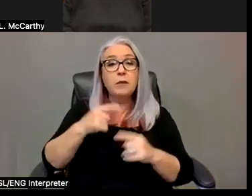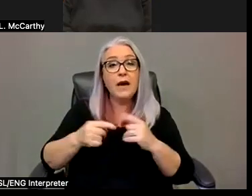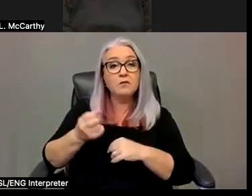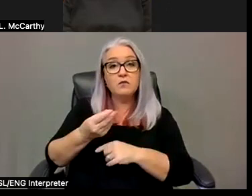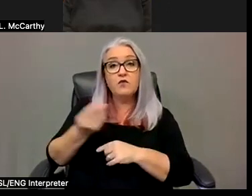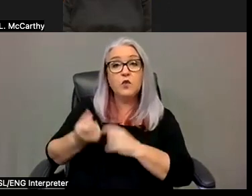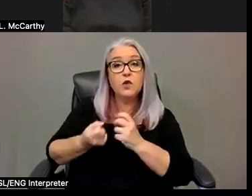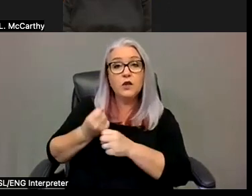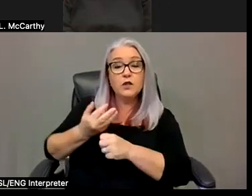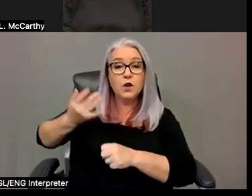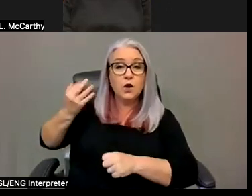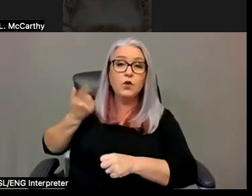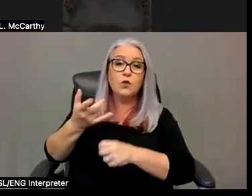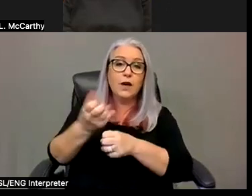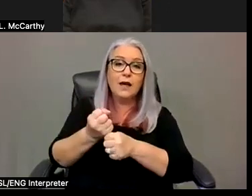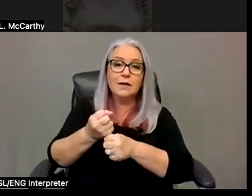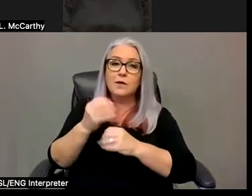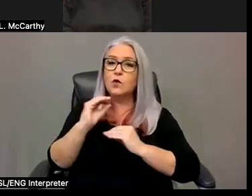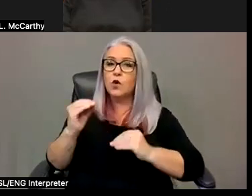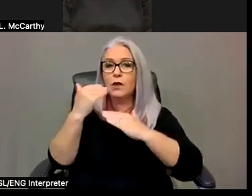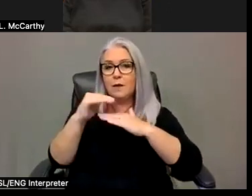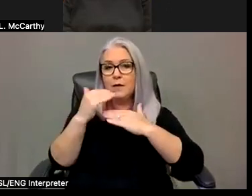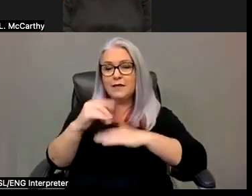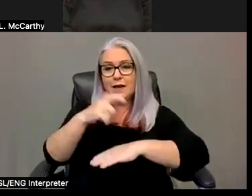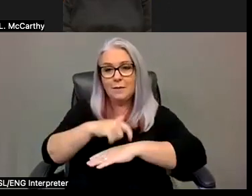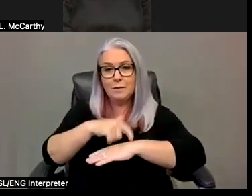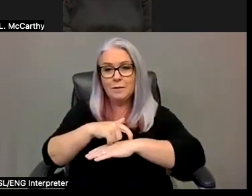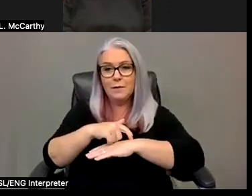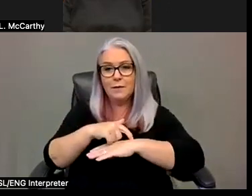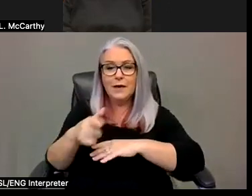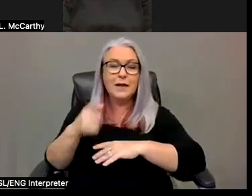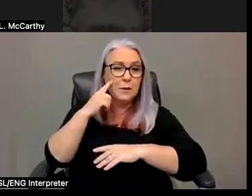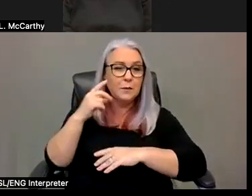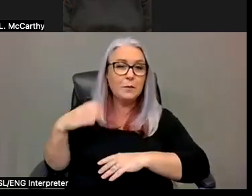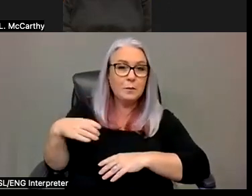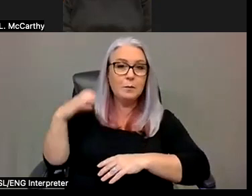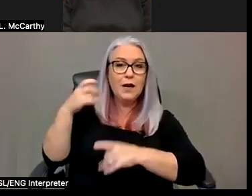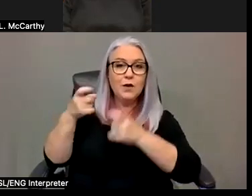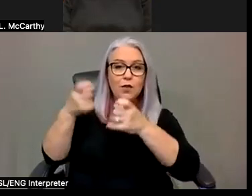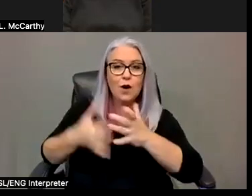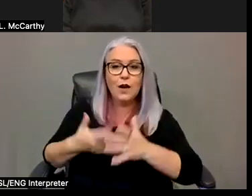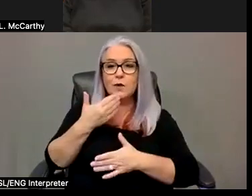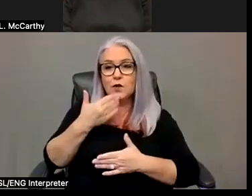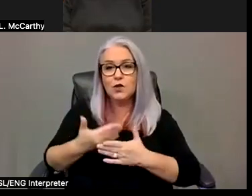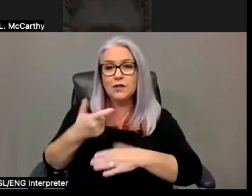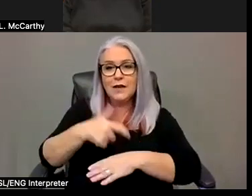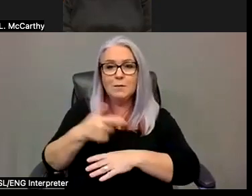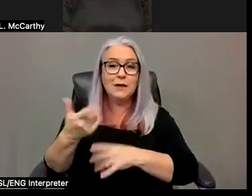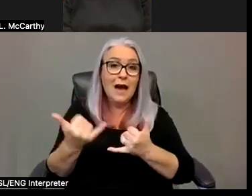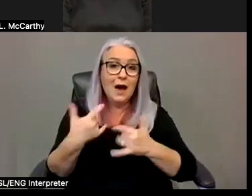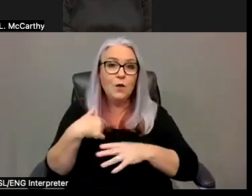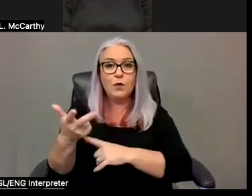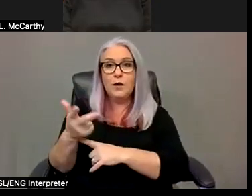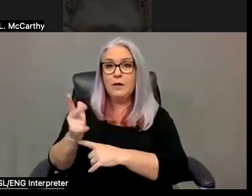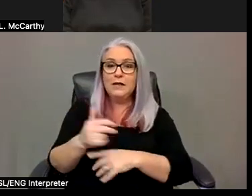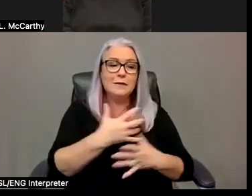you pretty much got unlimited time if you were making sense and the mayor thought it was a good idea. And that is time. 3 minutes. That is your